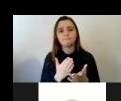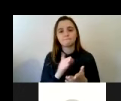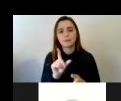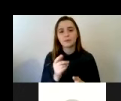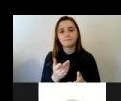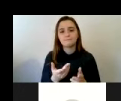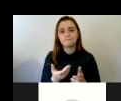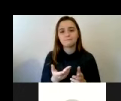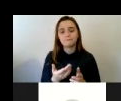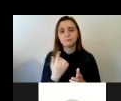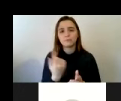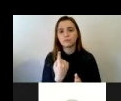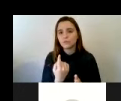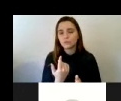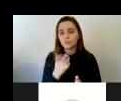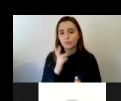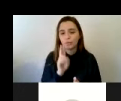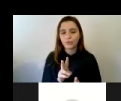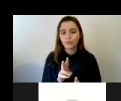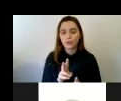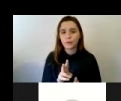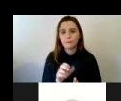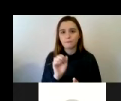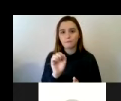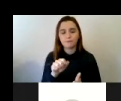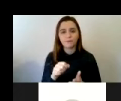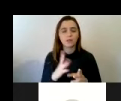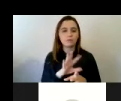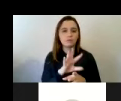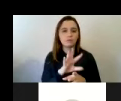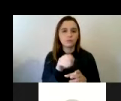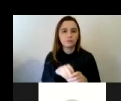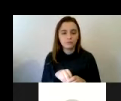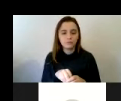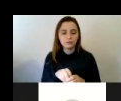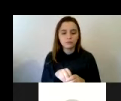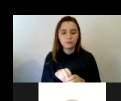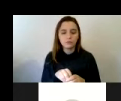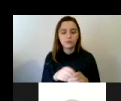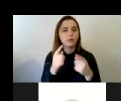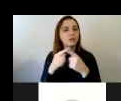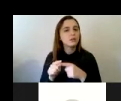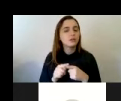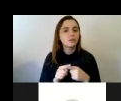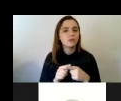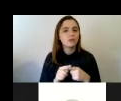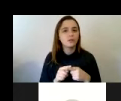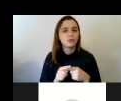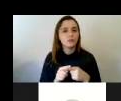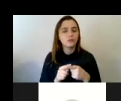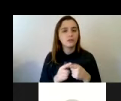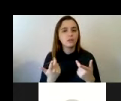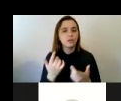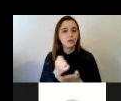to arrive to a really inclusive campus. We need the diversity of supported teaching